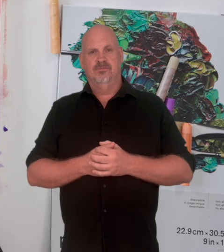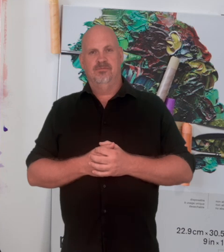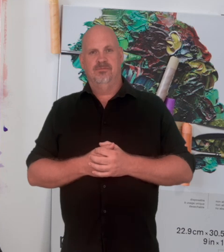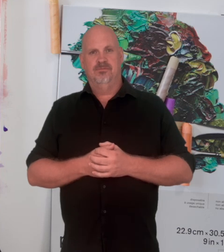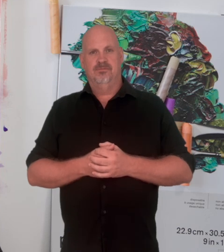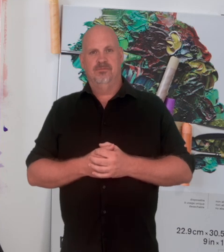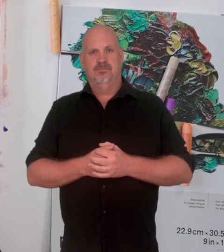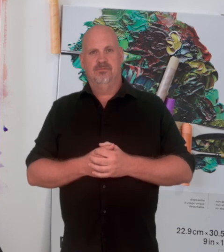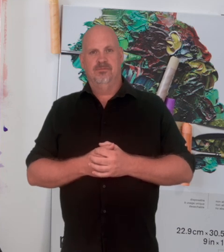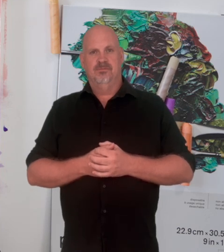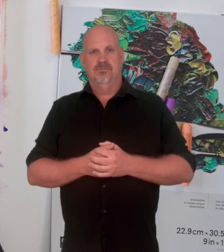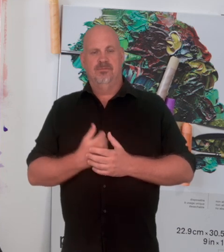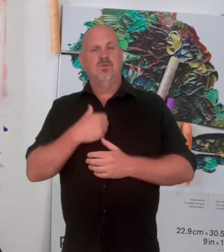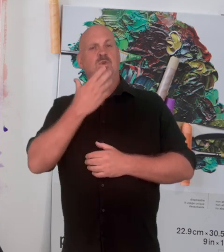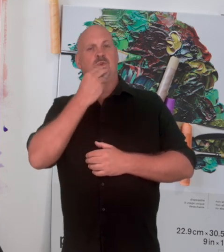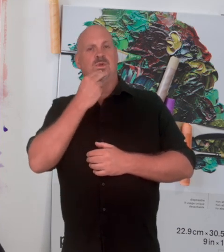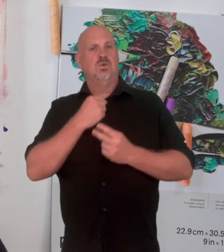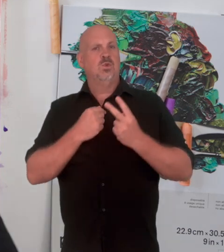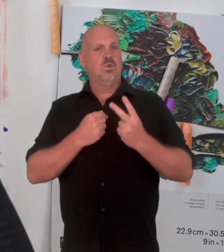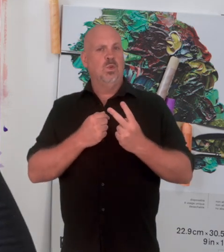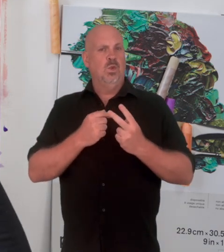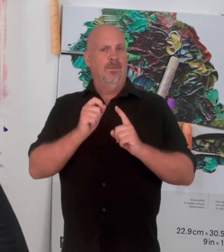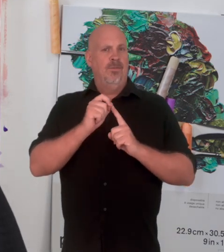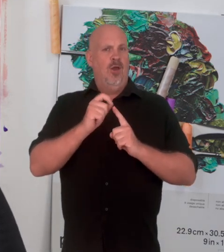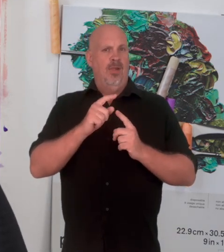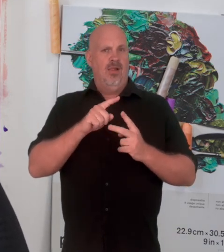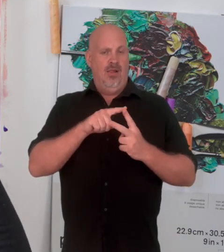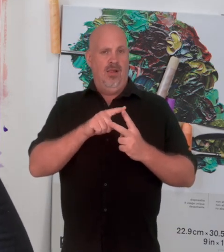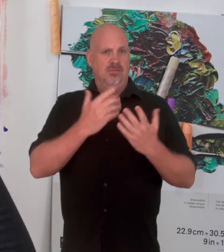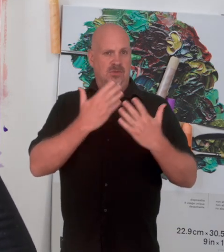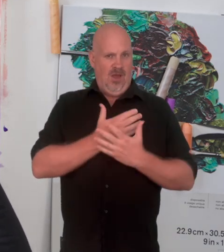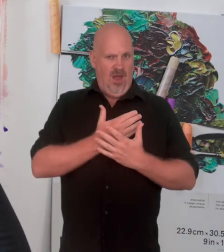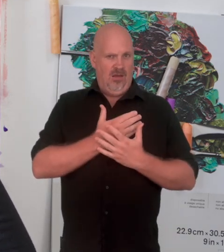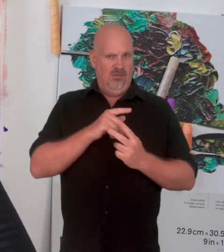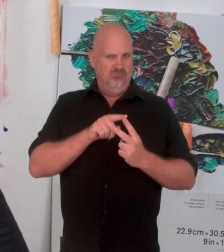I'm going to use two shades of purple, one darker, that's this one.